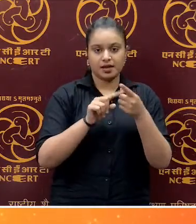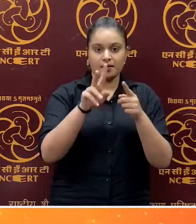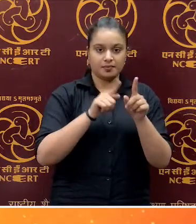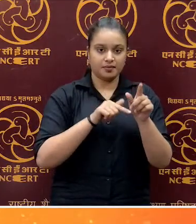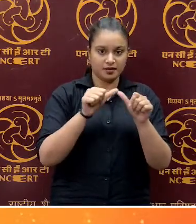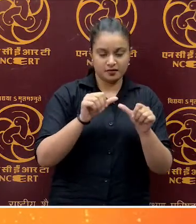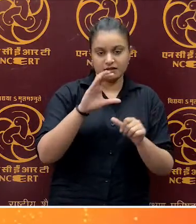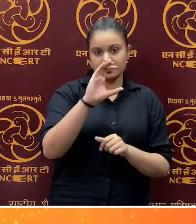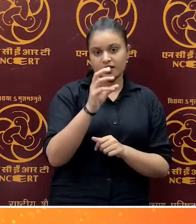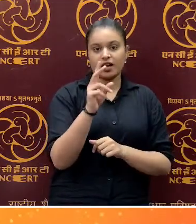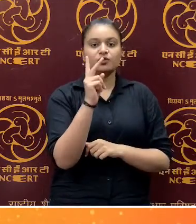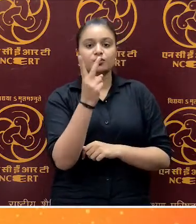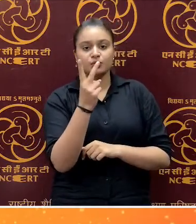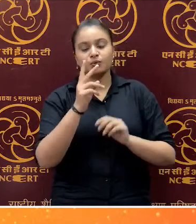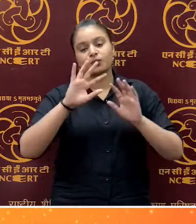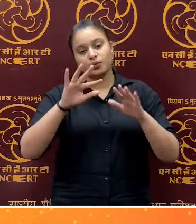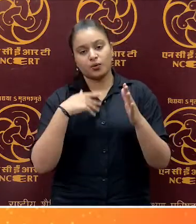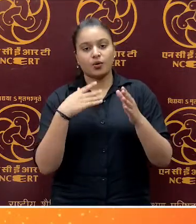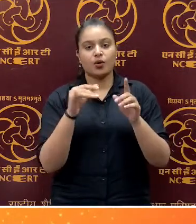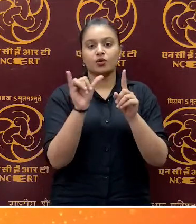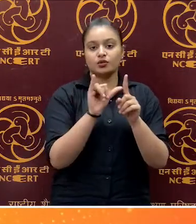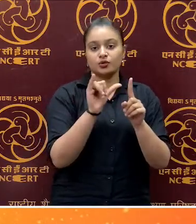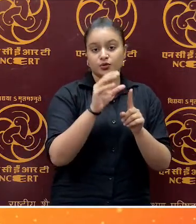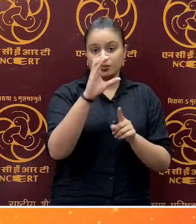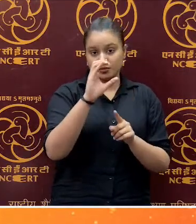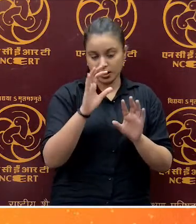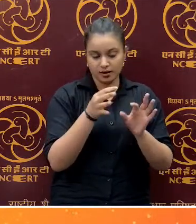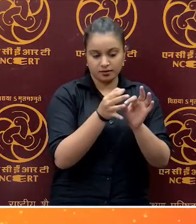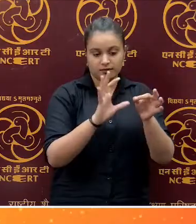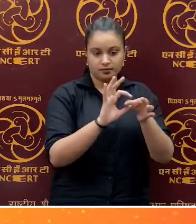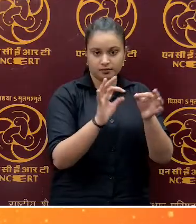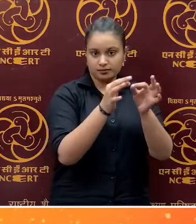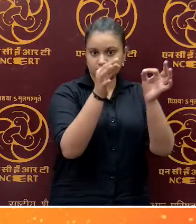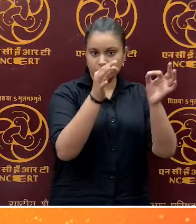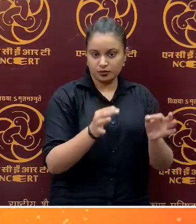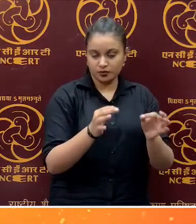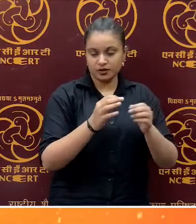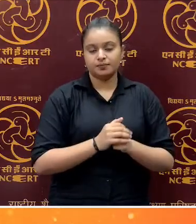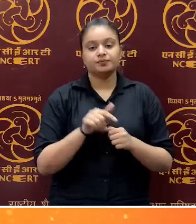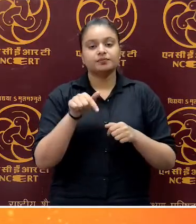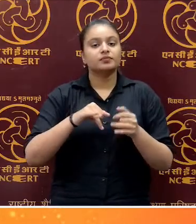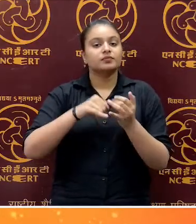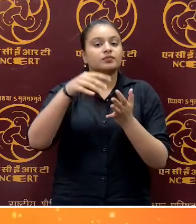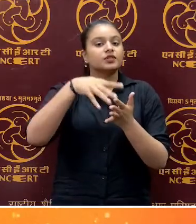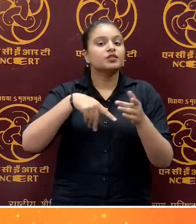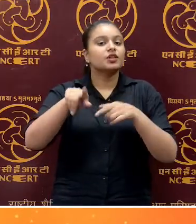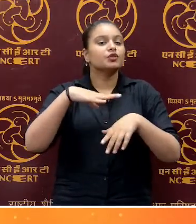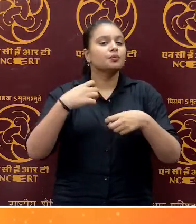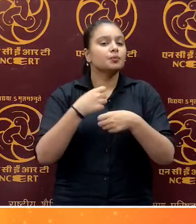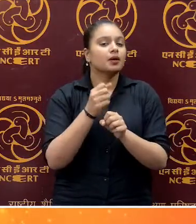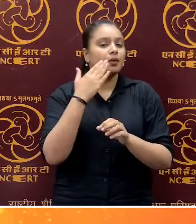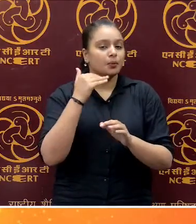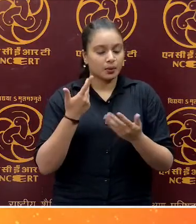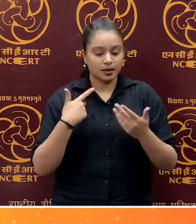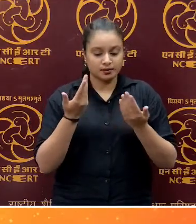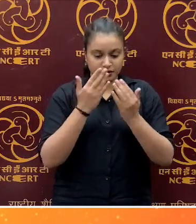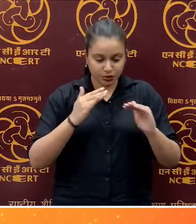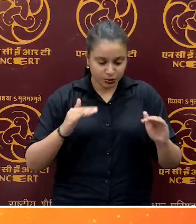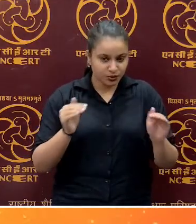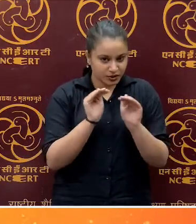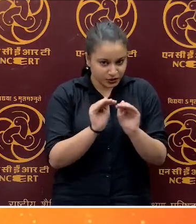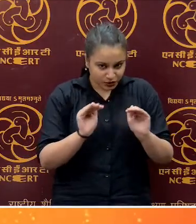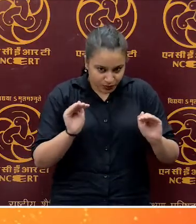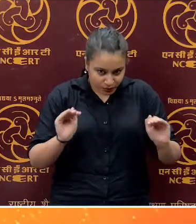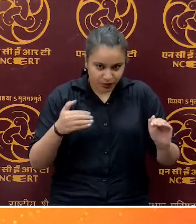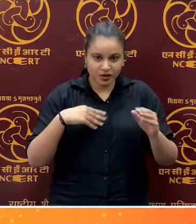channel number 2 and also on our YouTube handle NCERT Official. This session is meant for our young learners, for our tiny